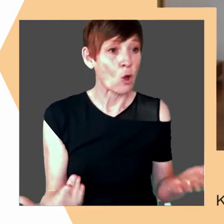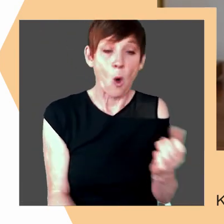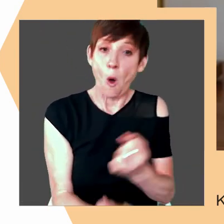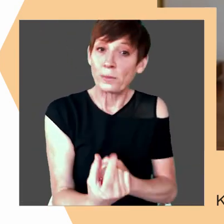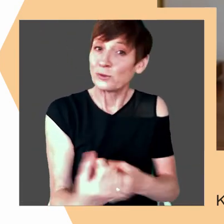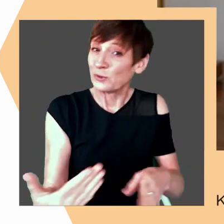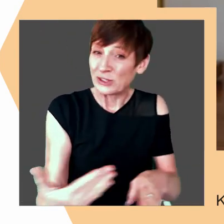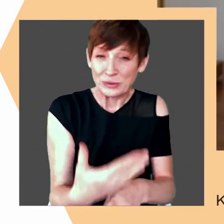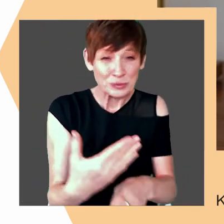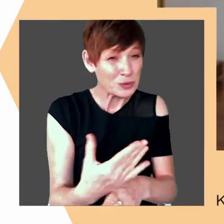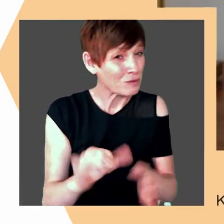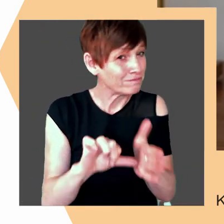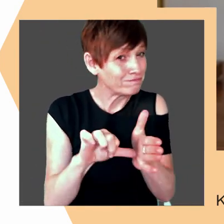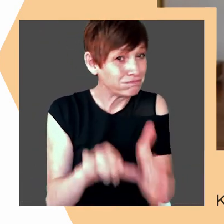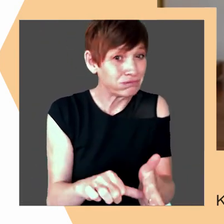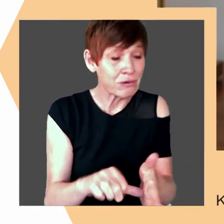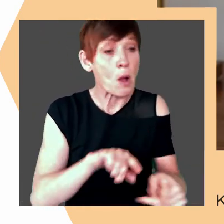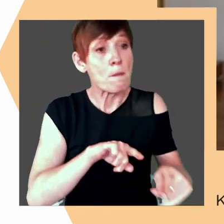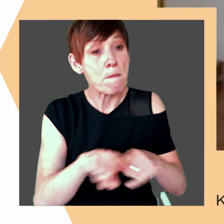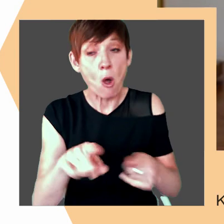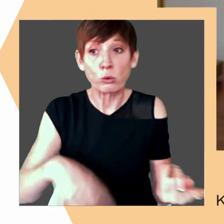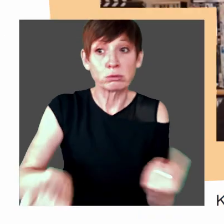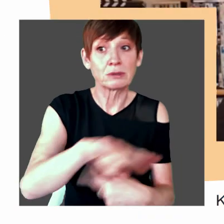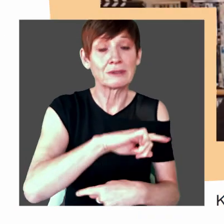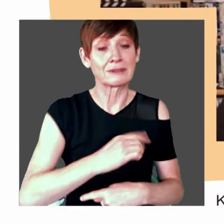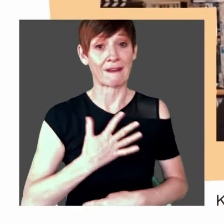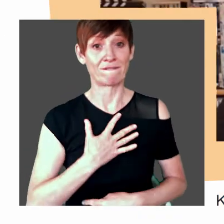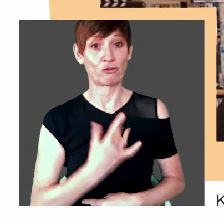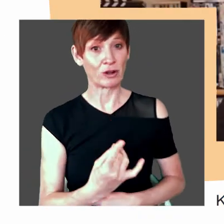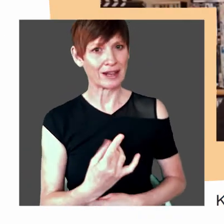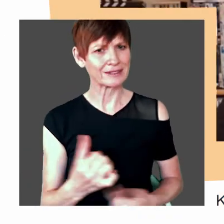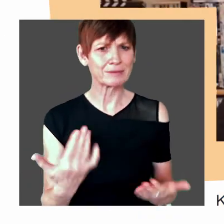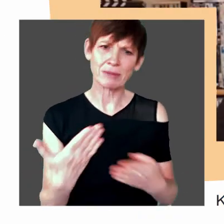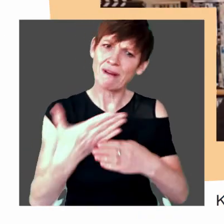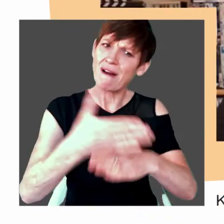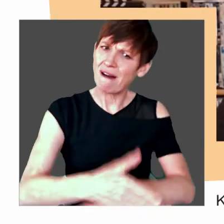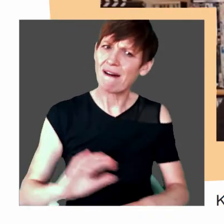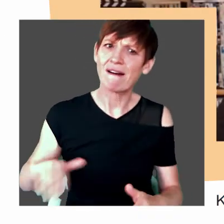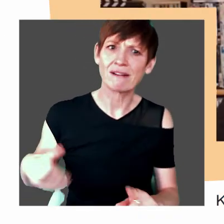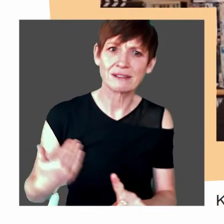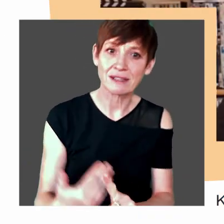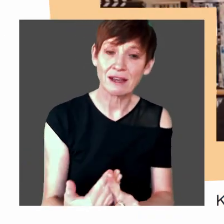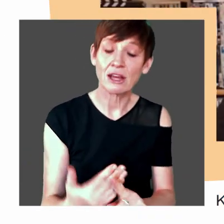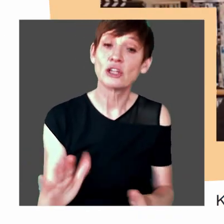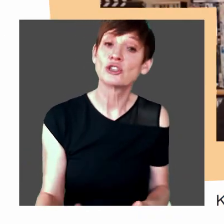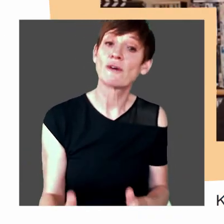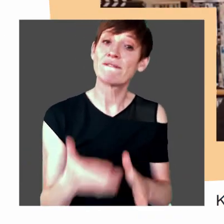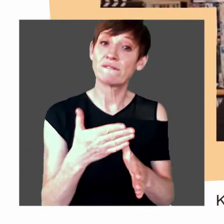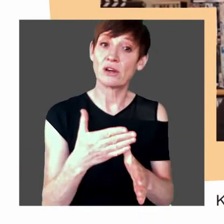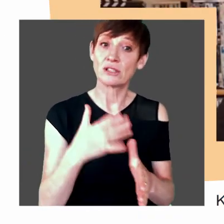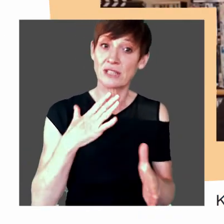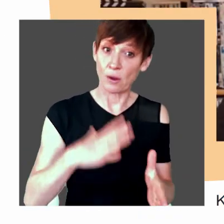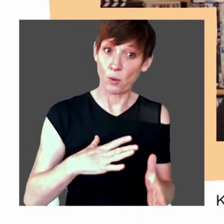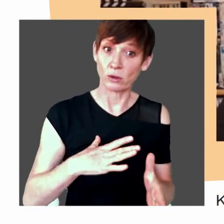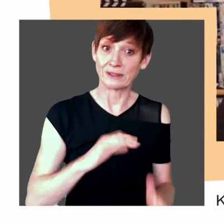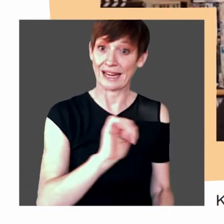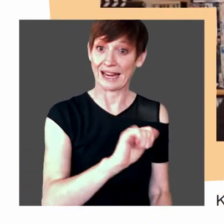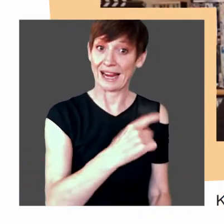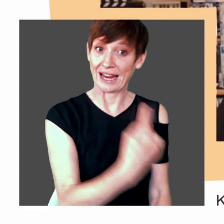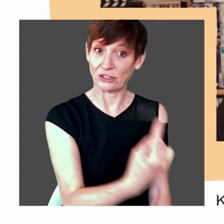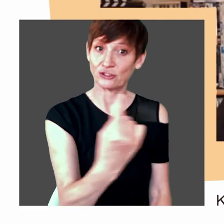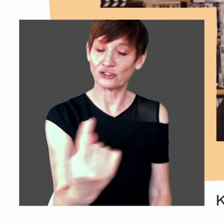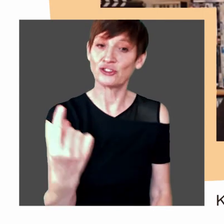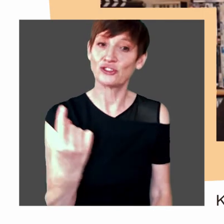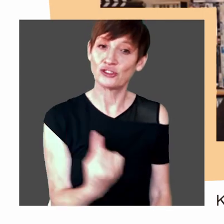made up of freelancers who, as we know, haven't been getting a great ride lately. So first off, I want you to tell me in turn, what was